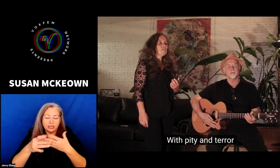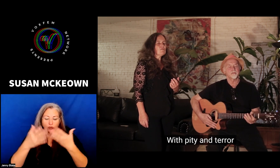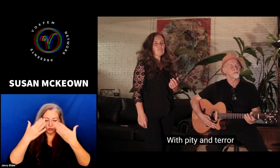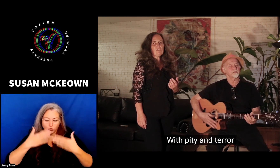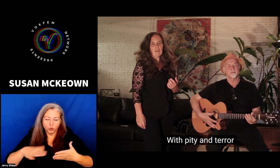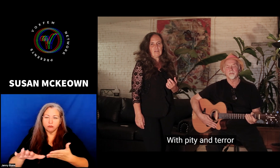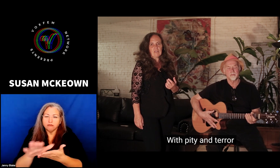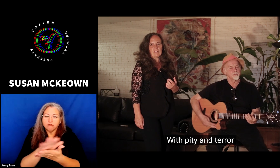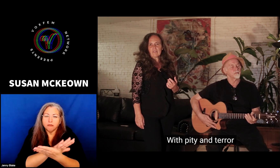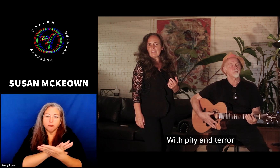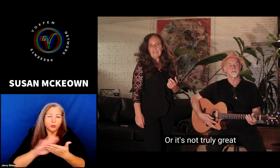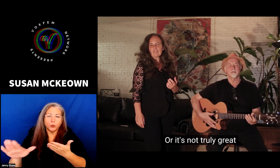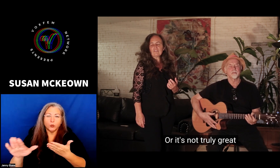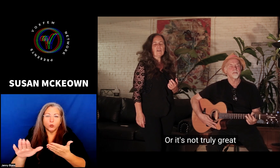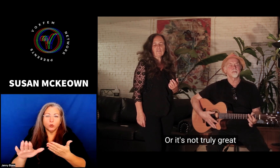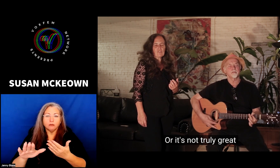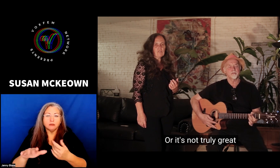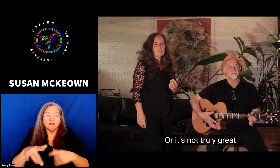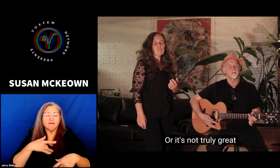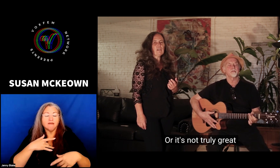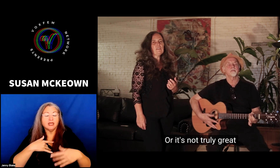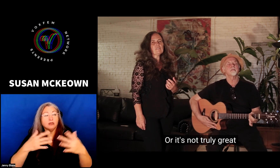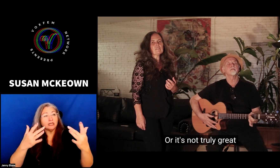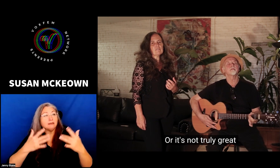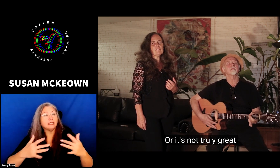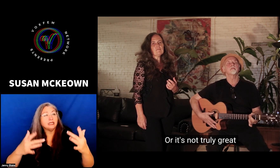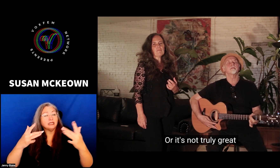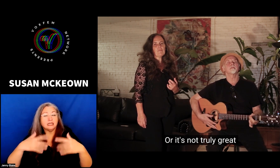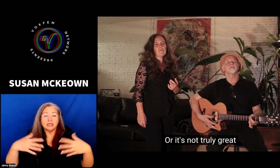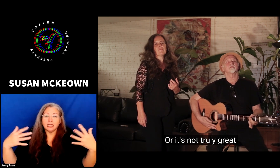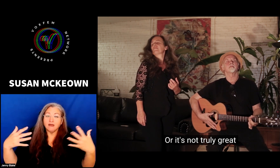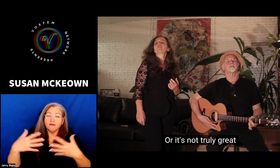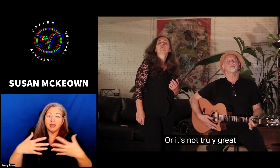and terror, it's not truly great.